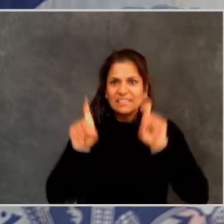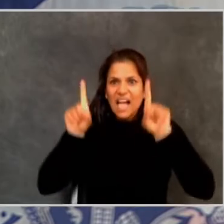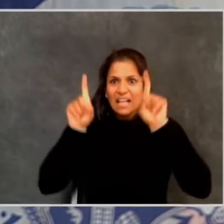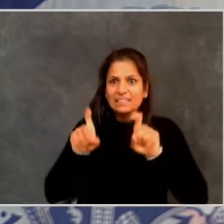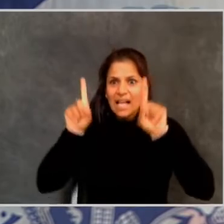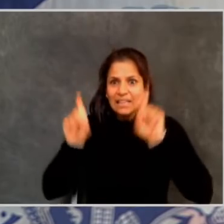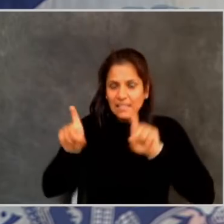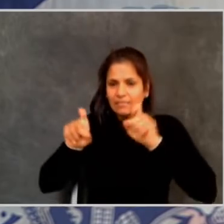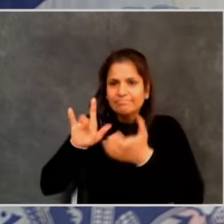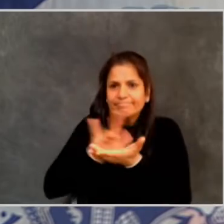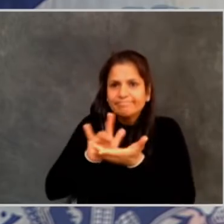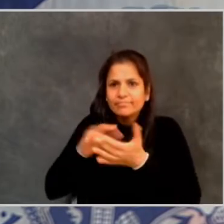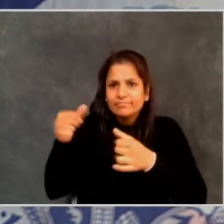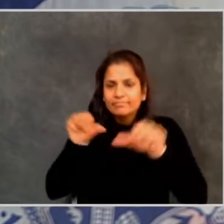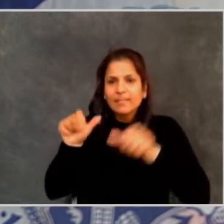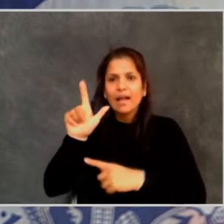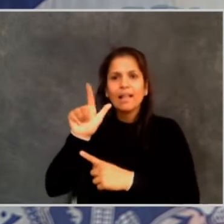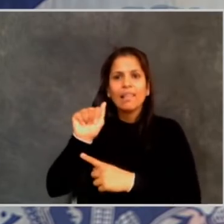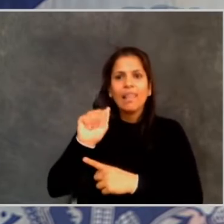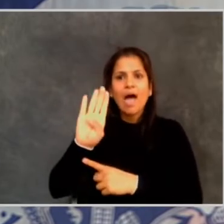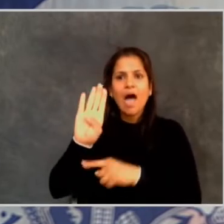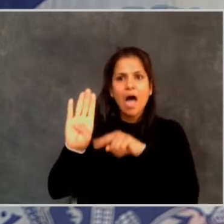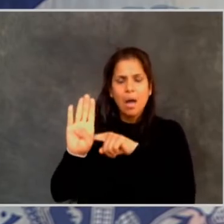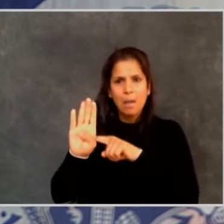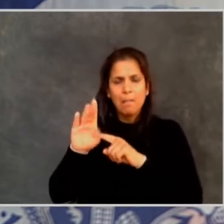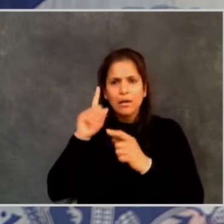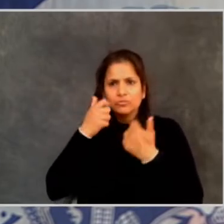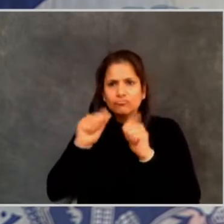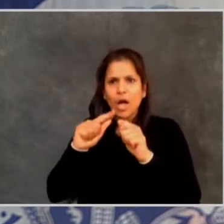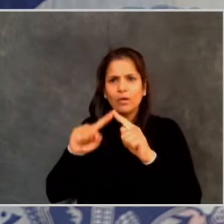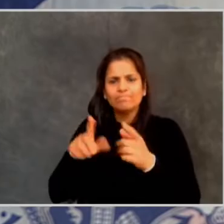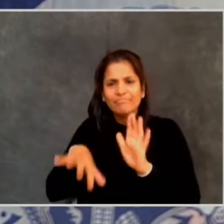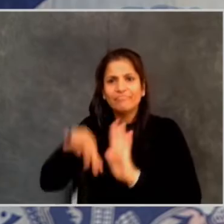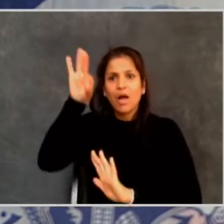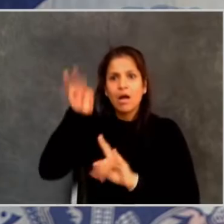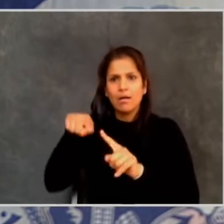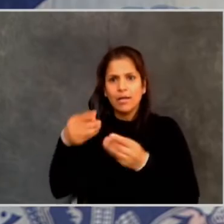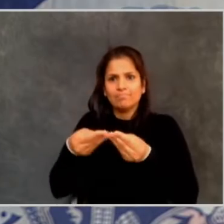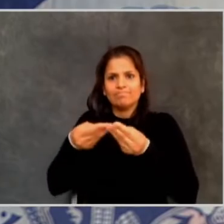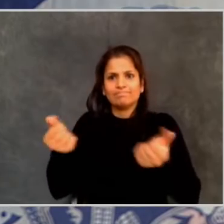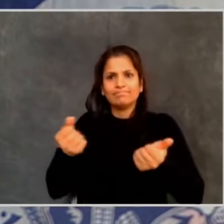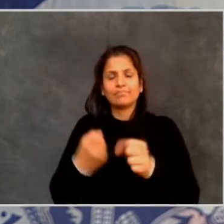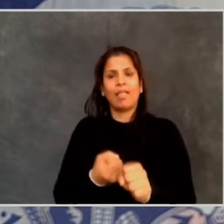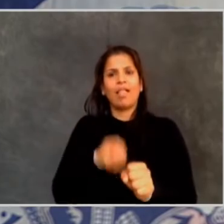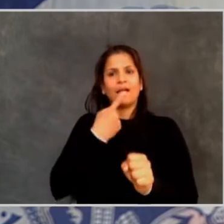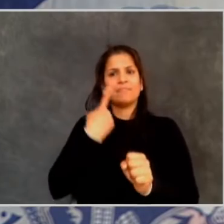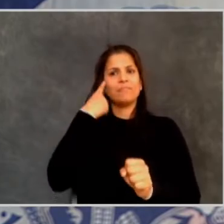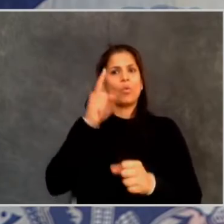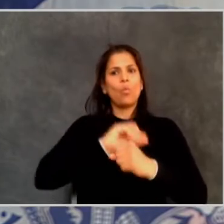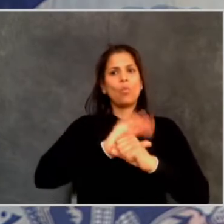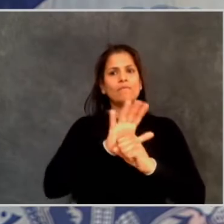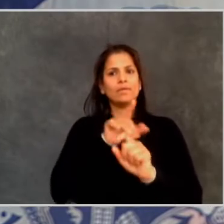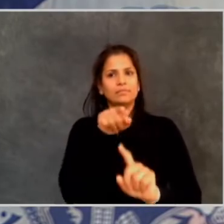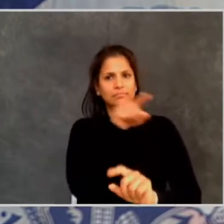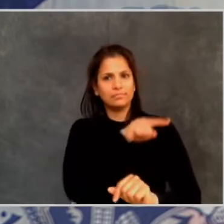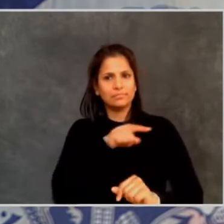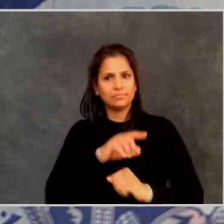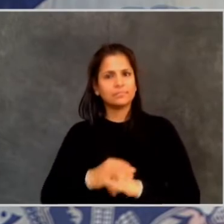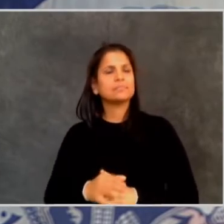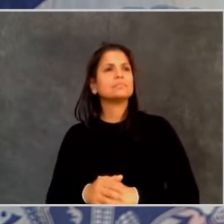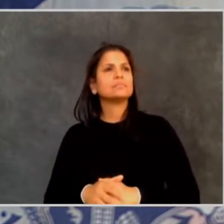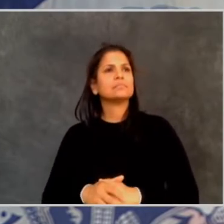these tests? And do you see it as a possible game changer? Yeah, it's a great question, Dave. I'll start,